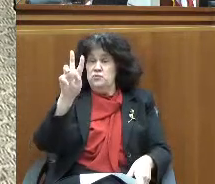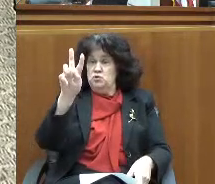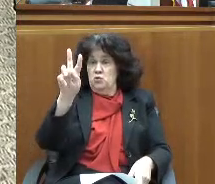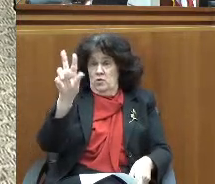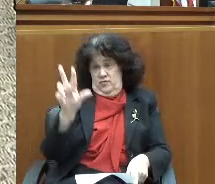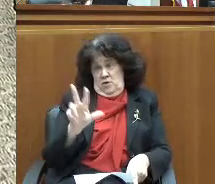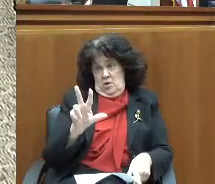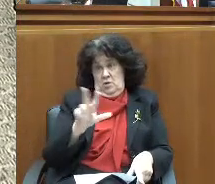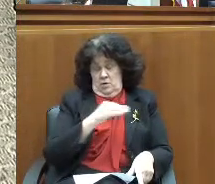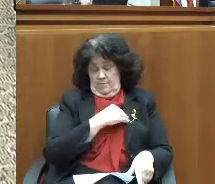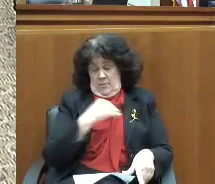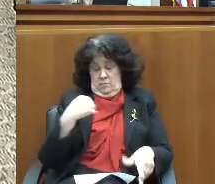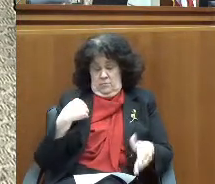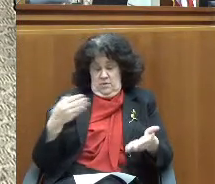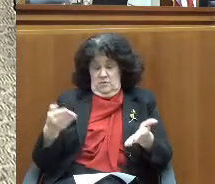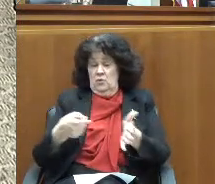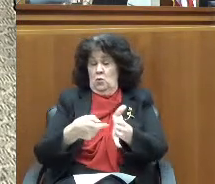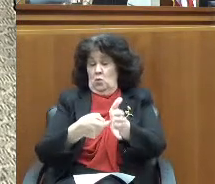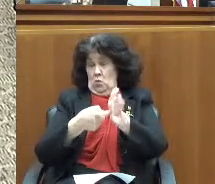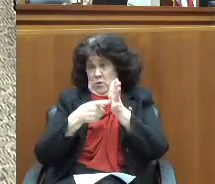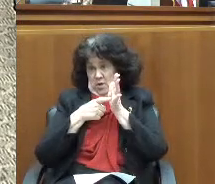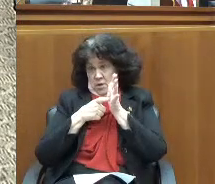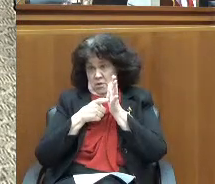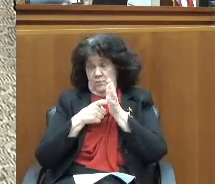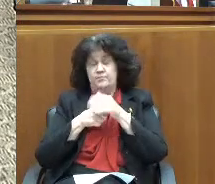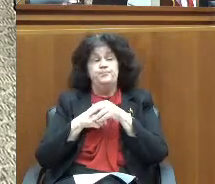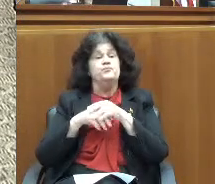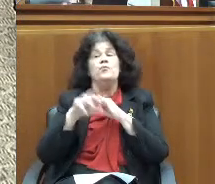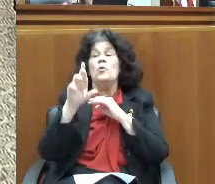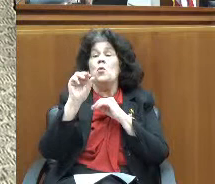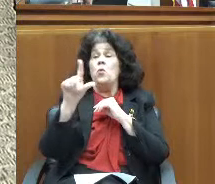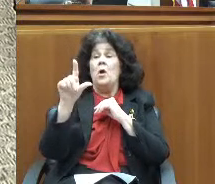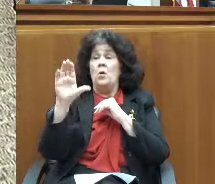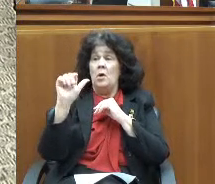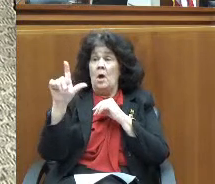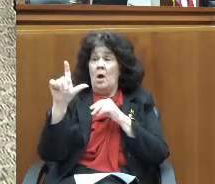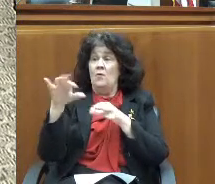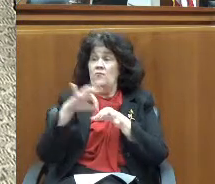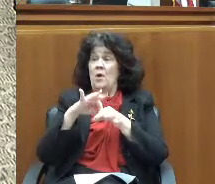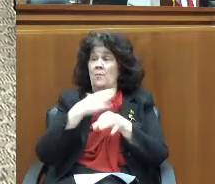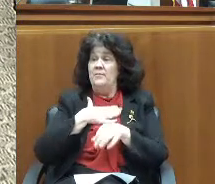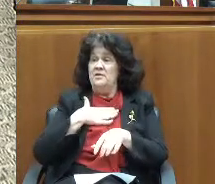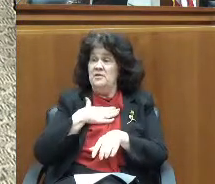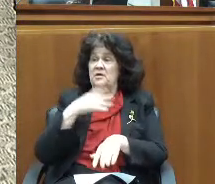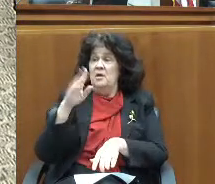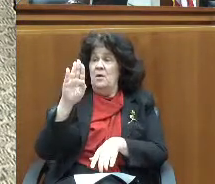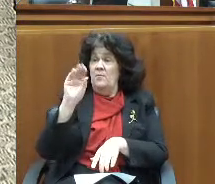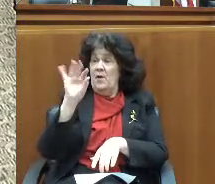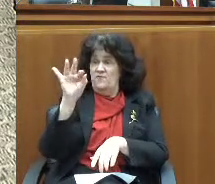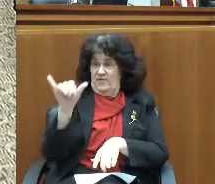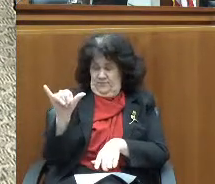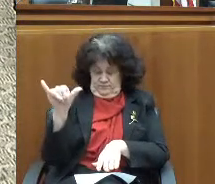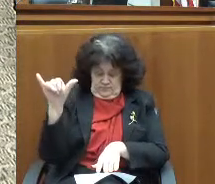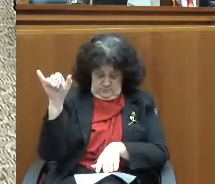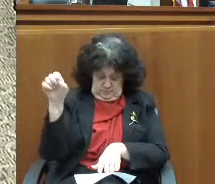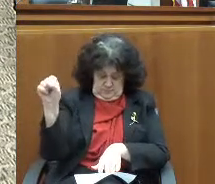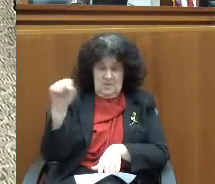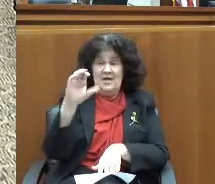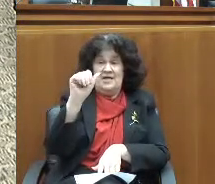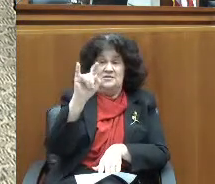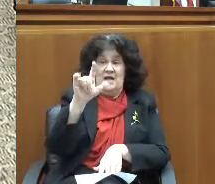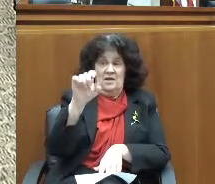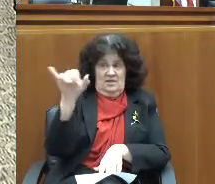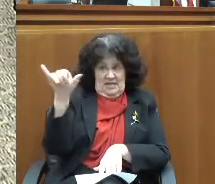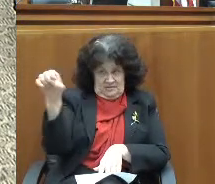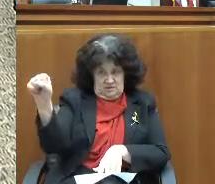affirmative vote of members present is required. May I have a roll call vote, please? Dr. Boofy? Yes. Mr.